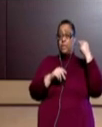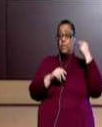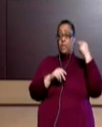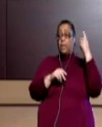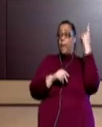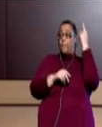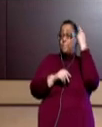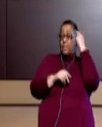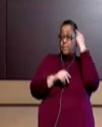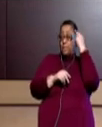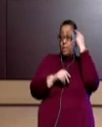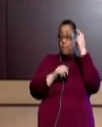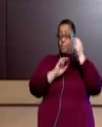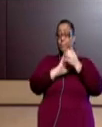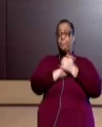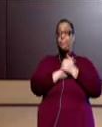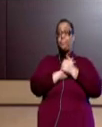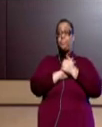mentally.